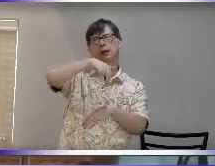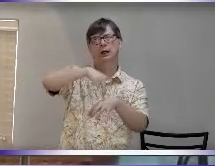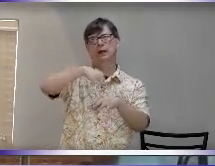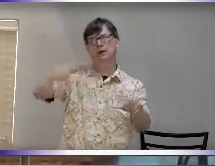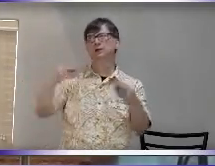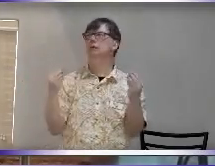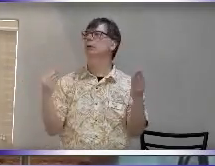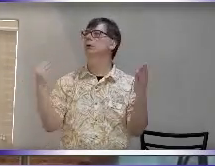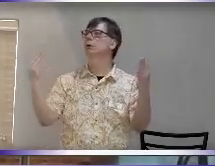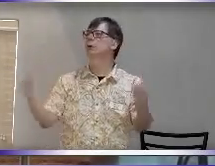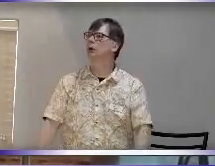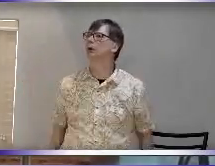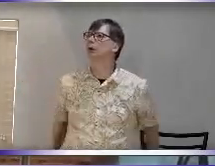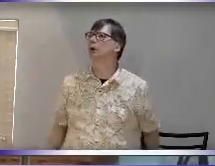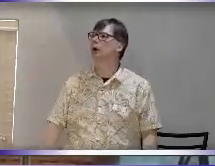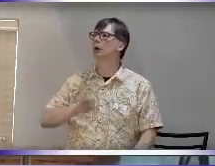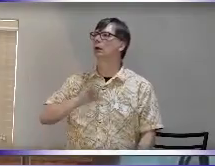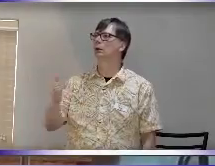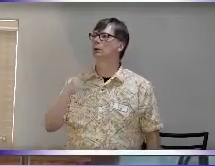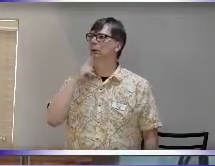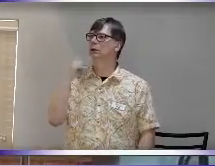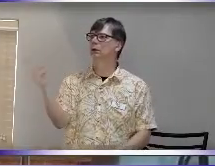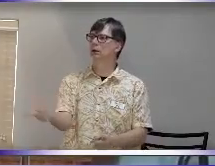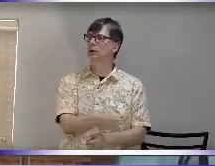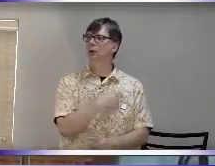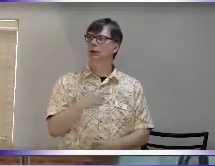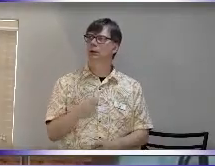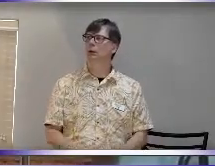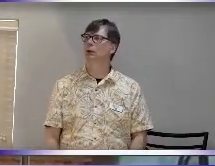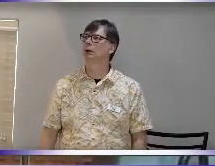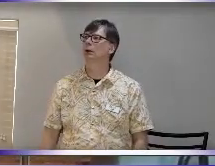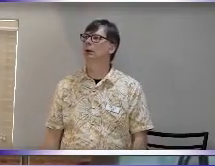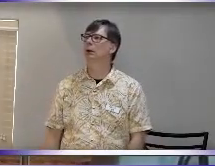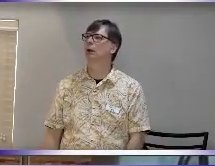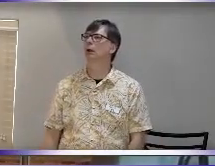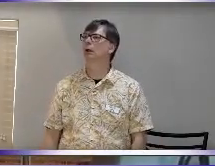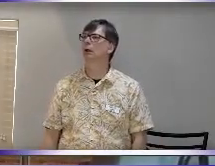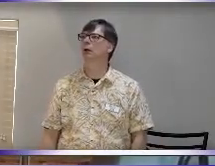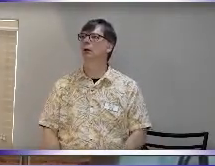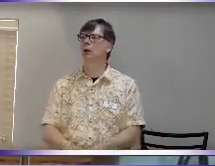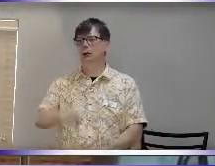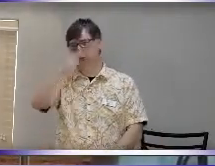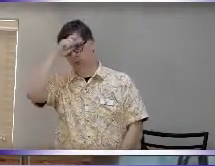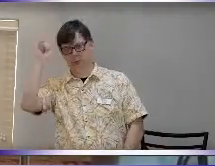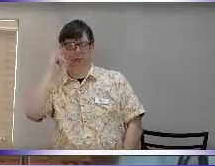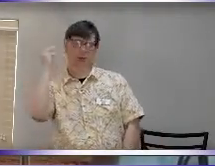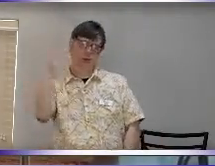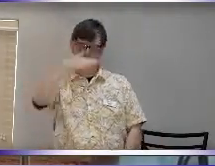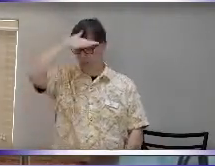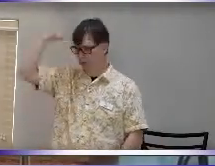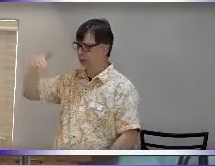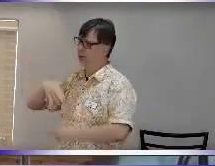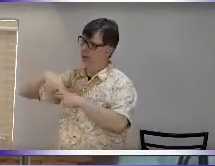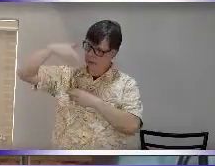"Yep, son, we have met the enemy, and he is us." So remarkably, when we look out